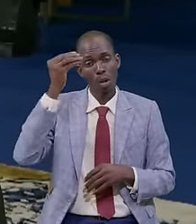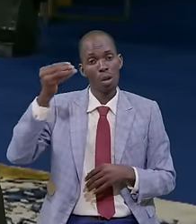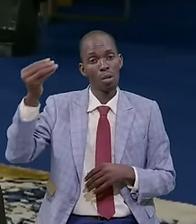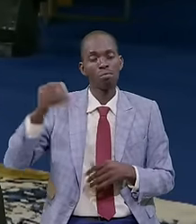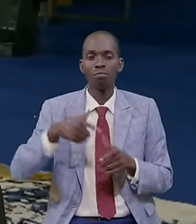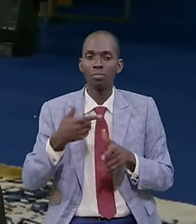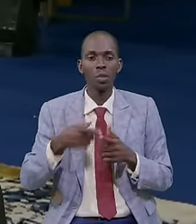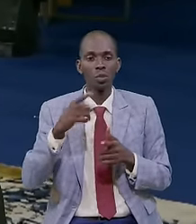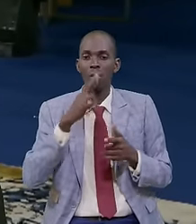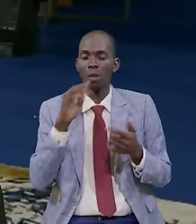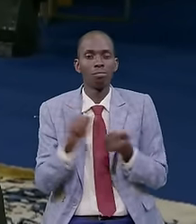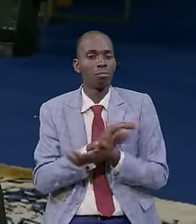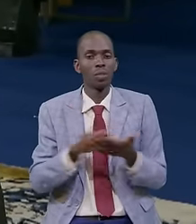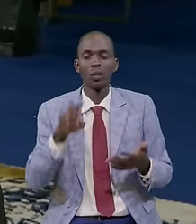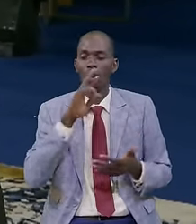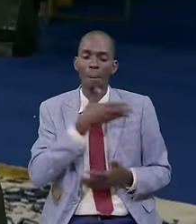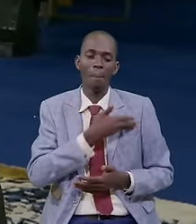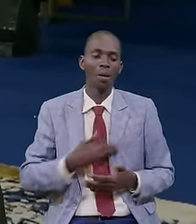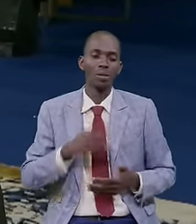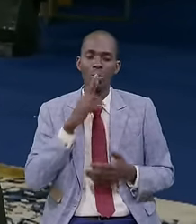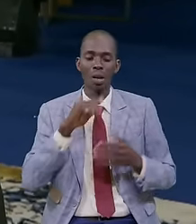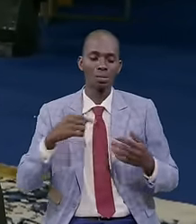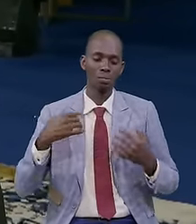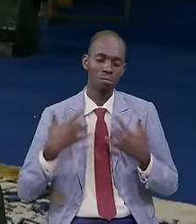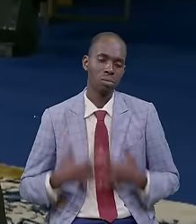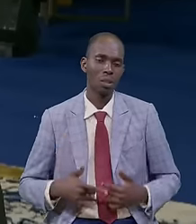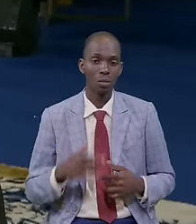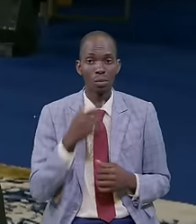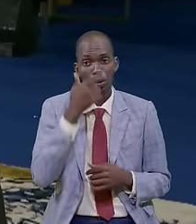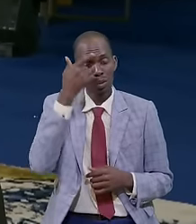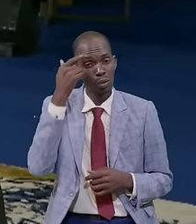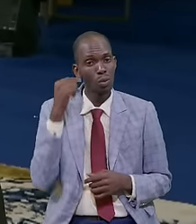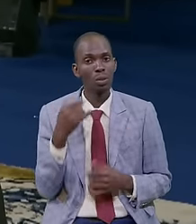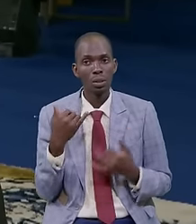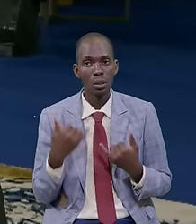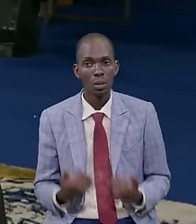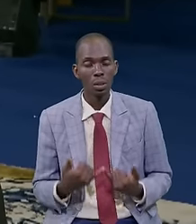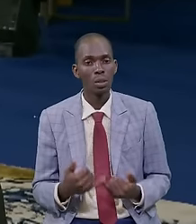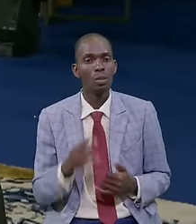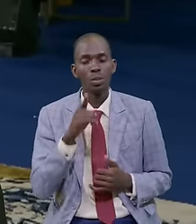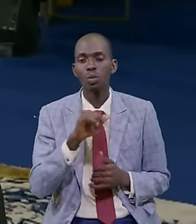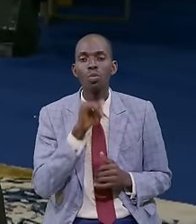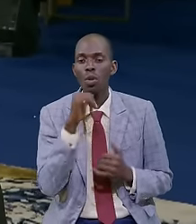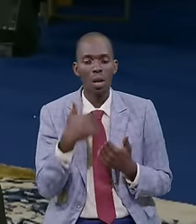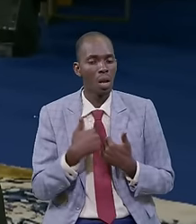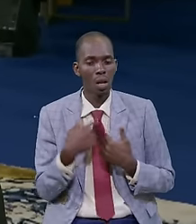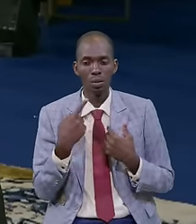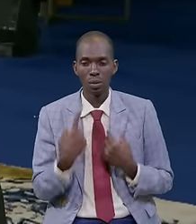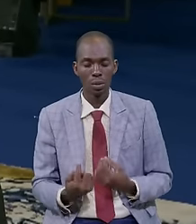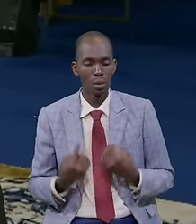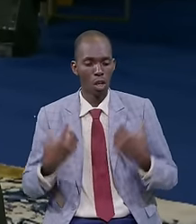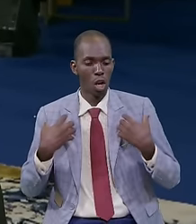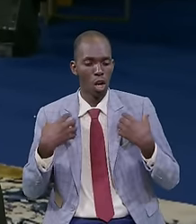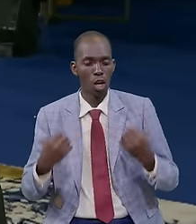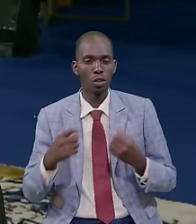shattered, you're broken, you're down, because now you won't have the courage to rise up and do what you need